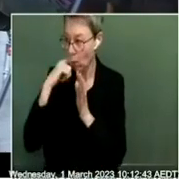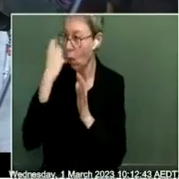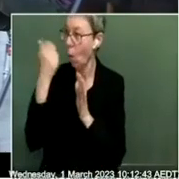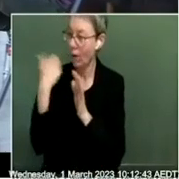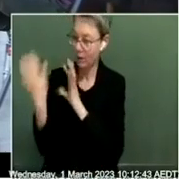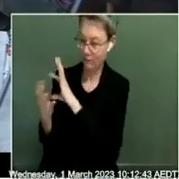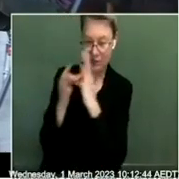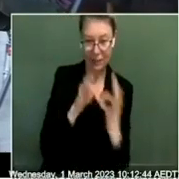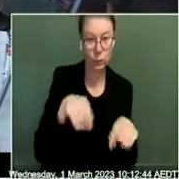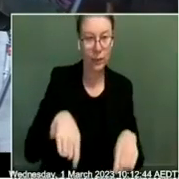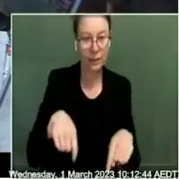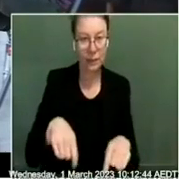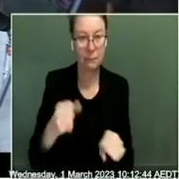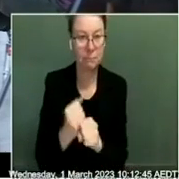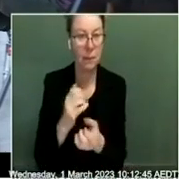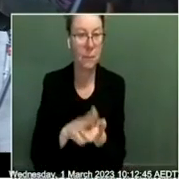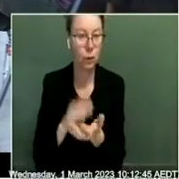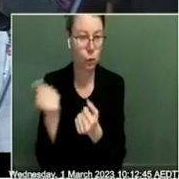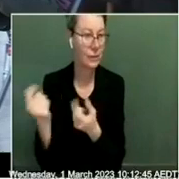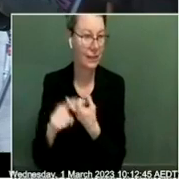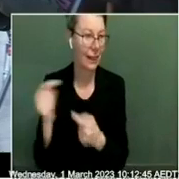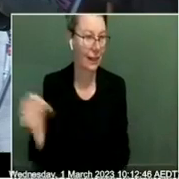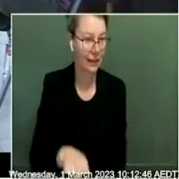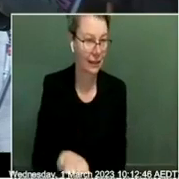I'm Tina.